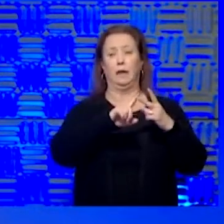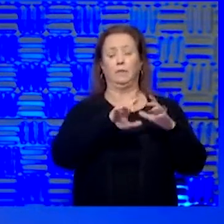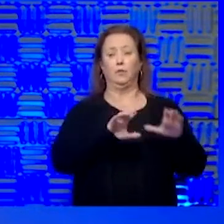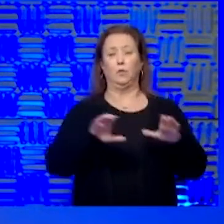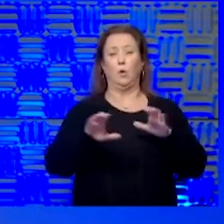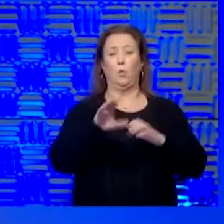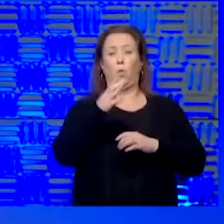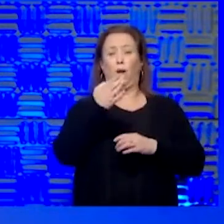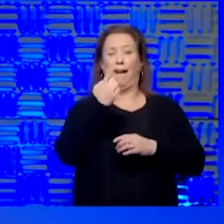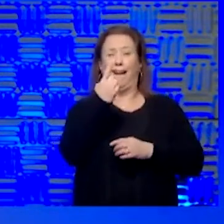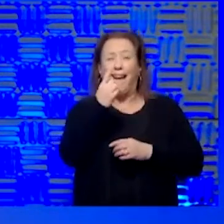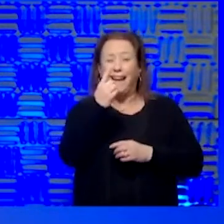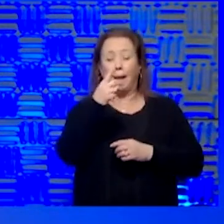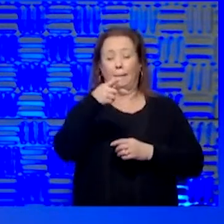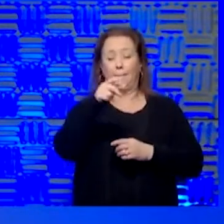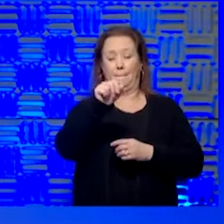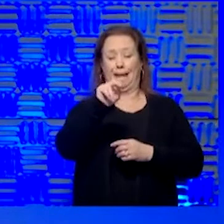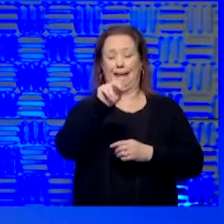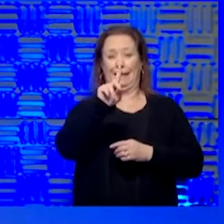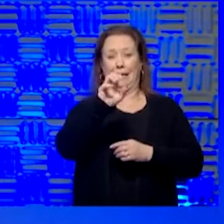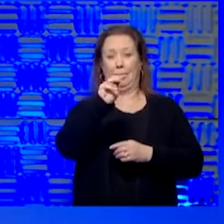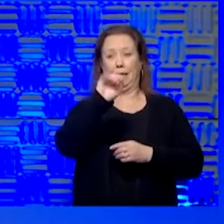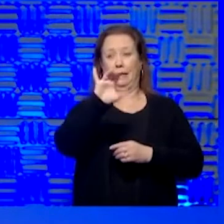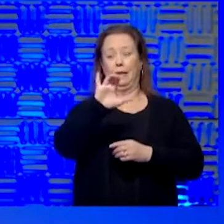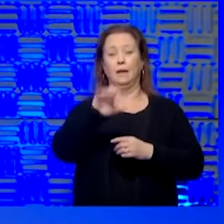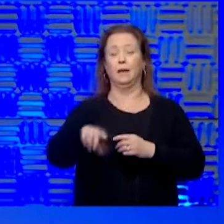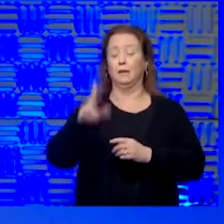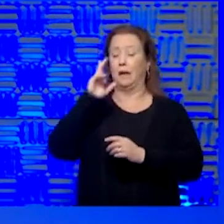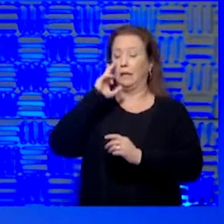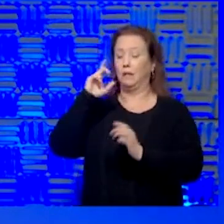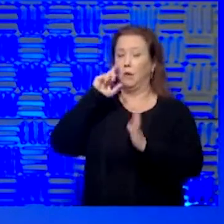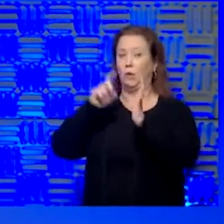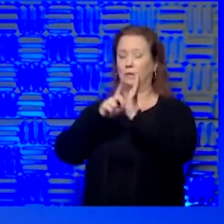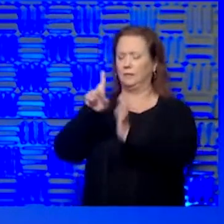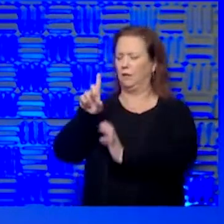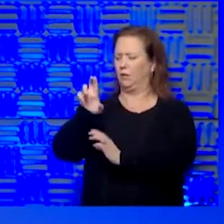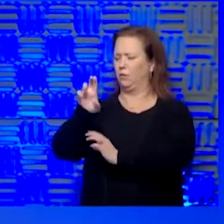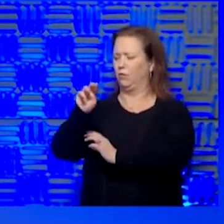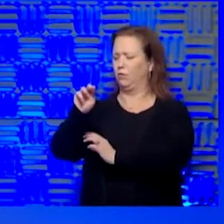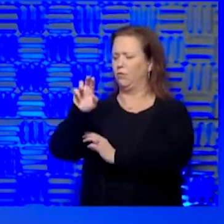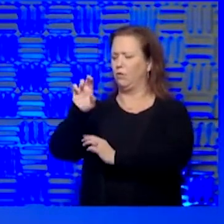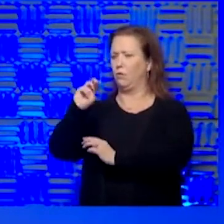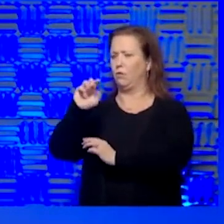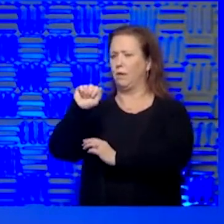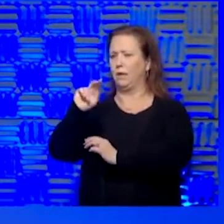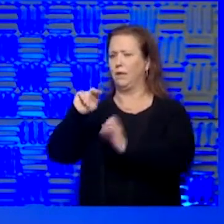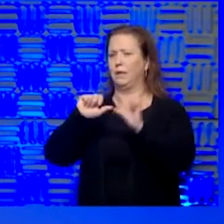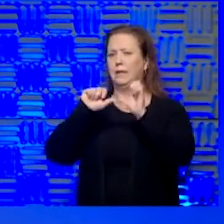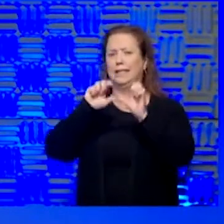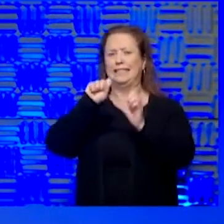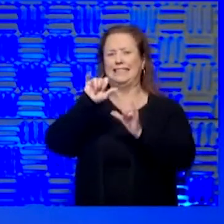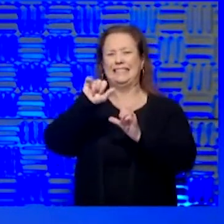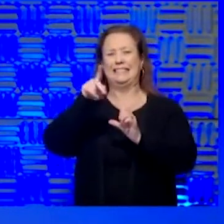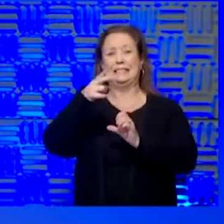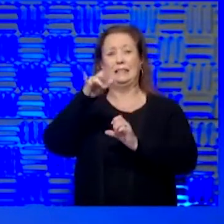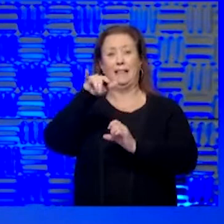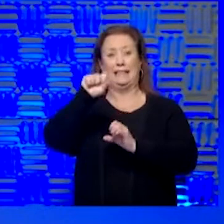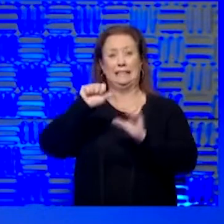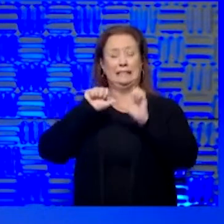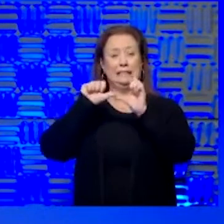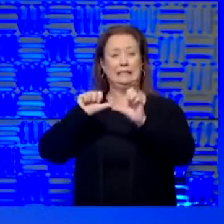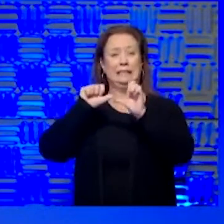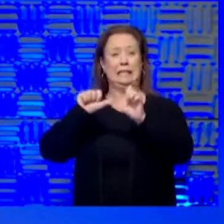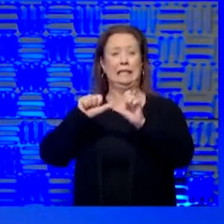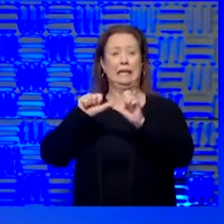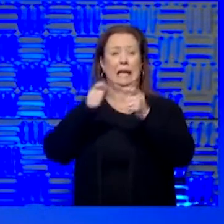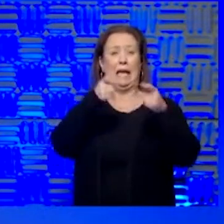one epidemic or pandemic, let's do that. I saw Dr. Norman also did tweet out, I think, about congenital syphilis epidemic going